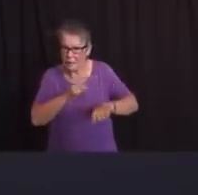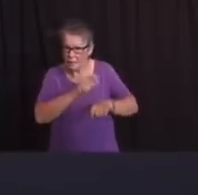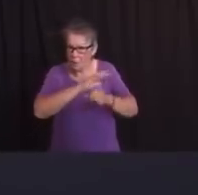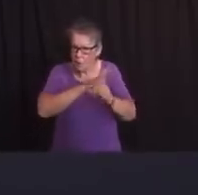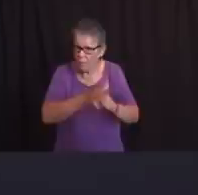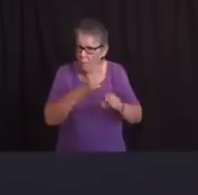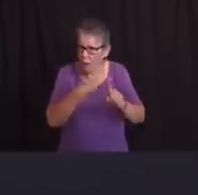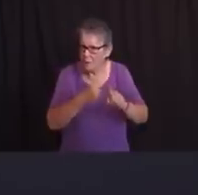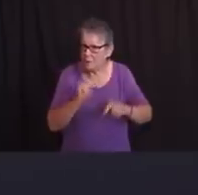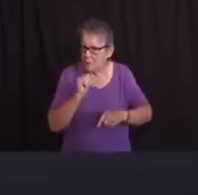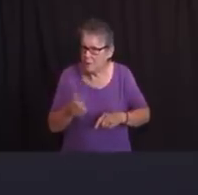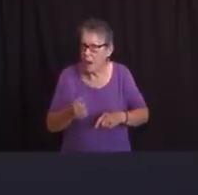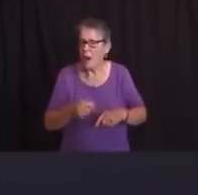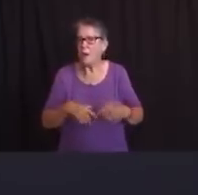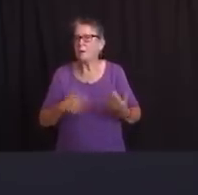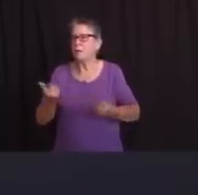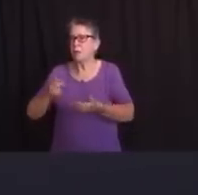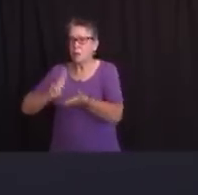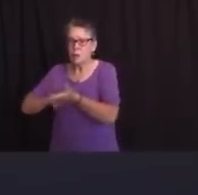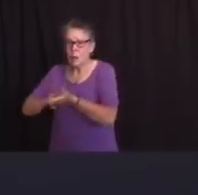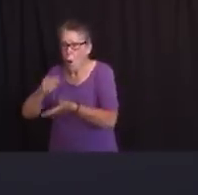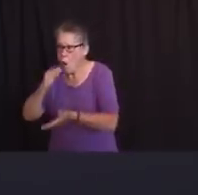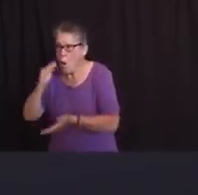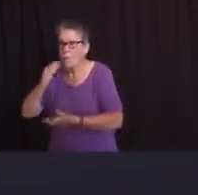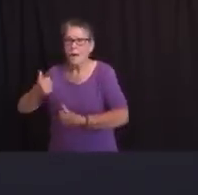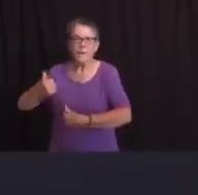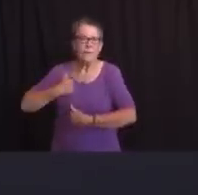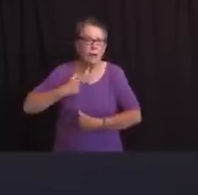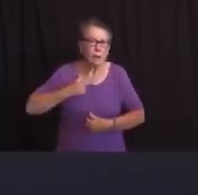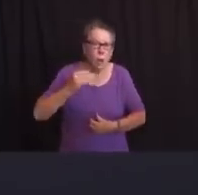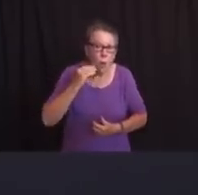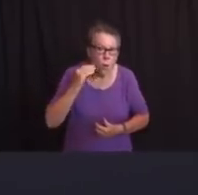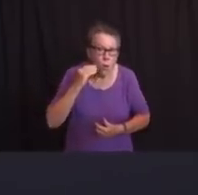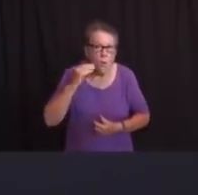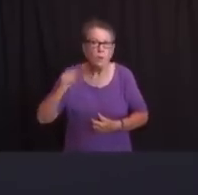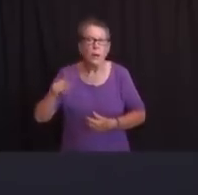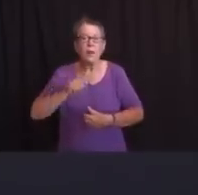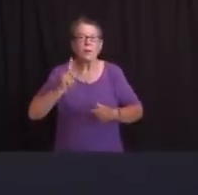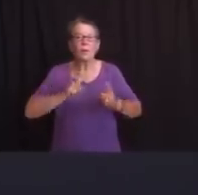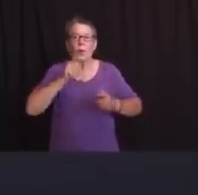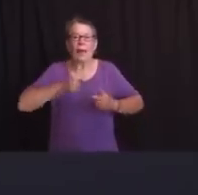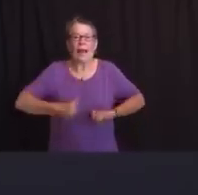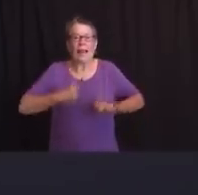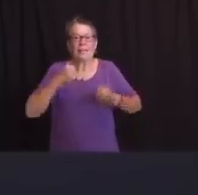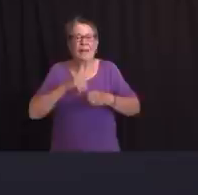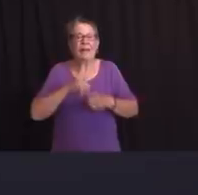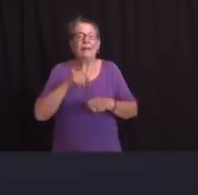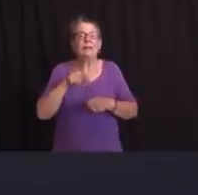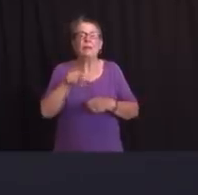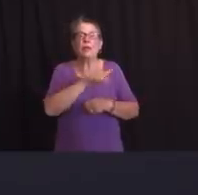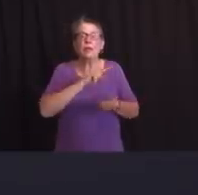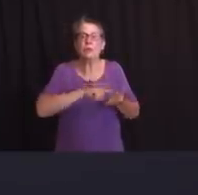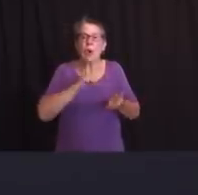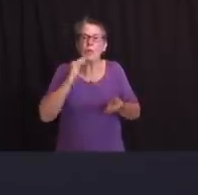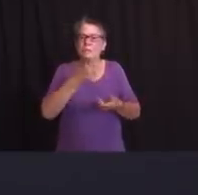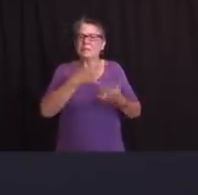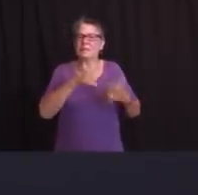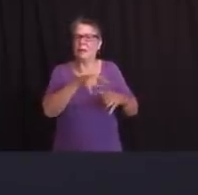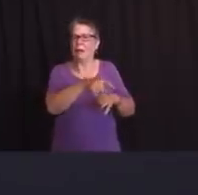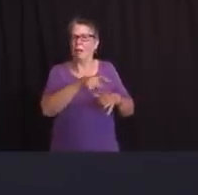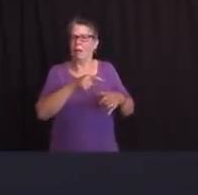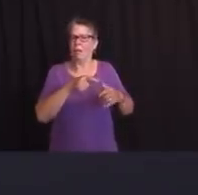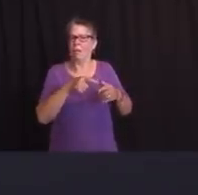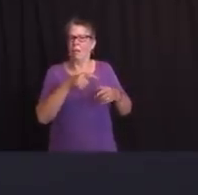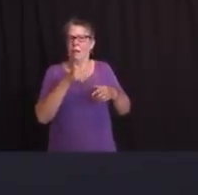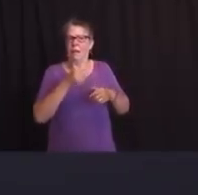you know, are home to our most vulnerable residents. Outbreaks have dropped dramatically since the winter, but they